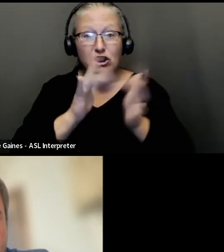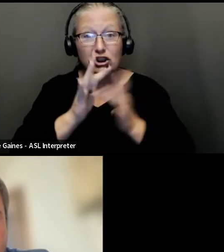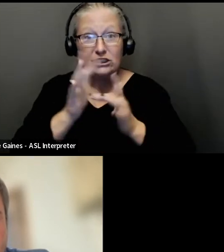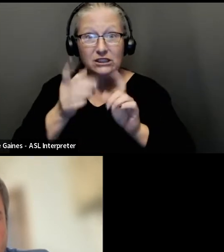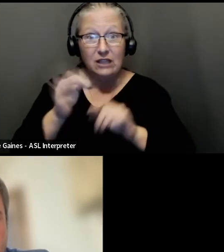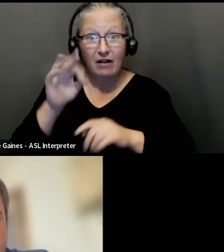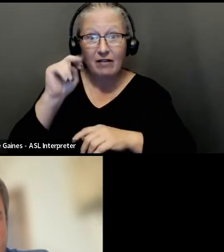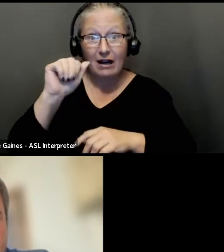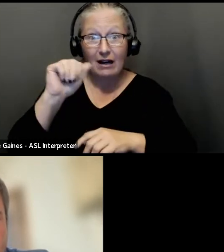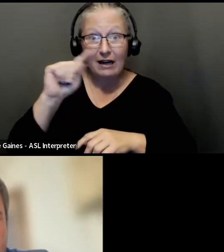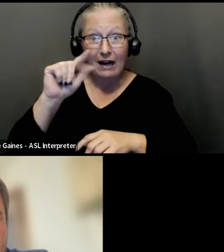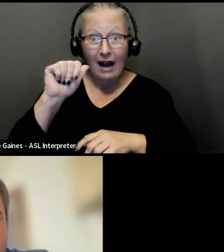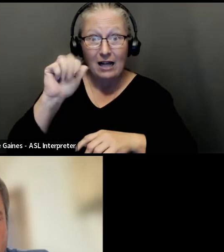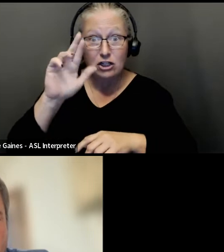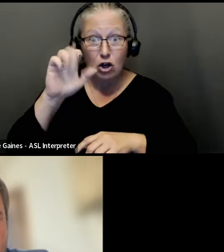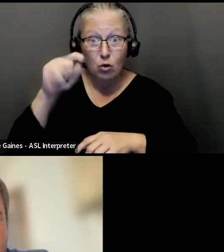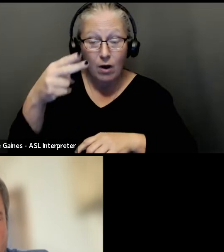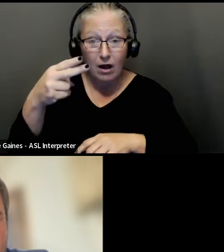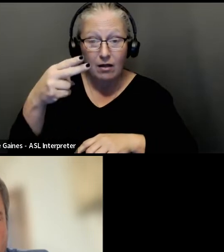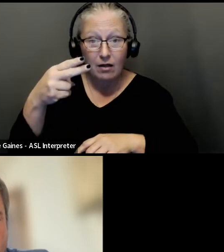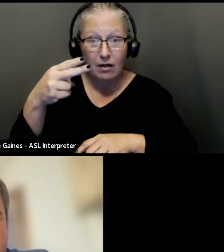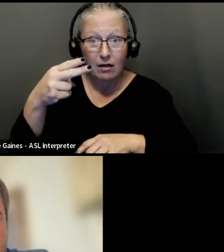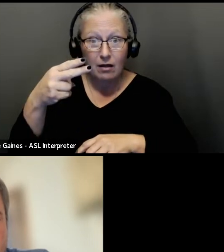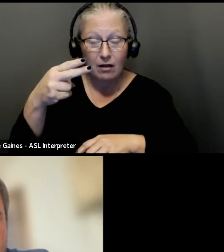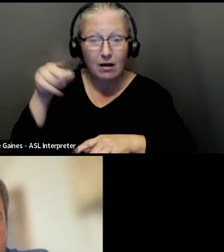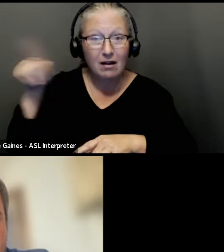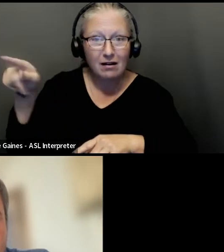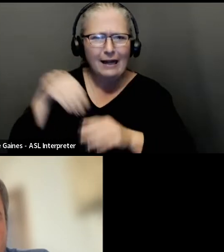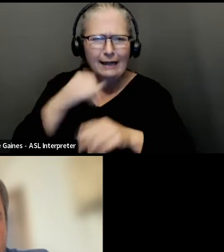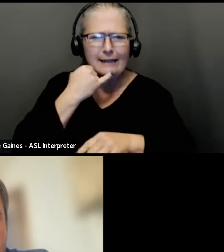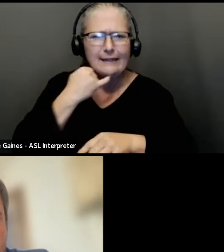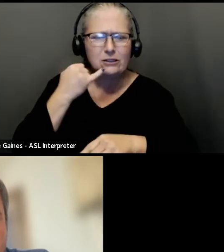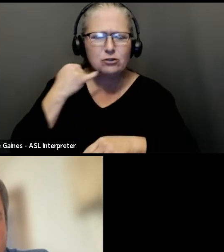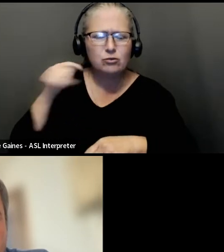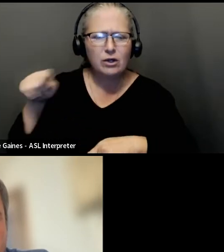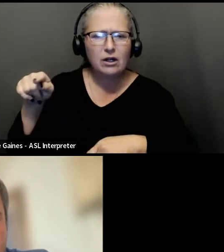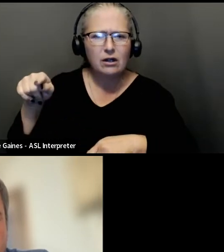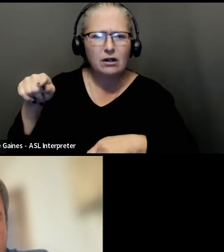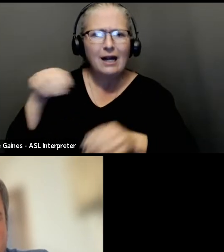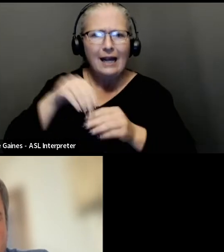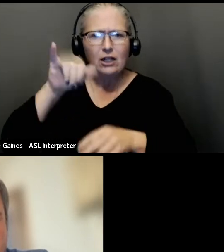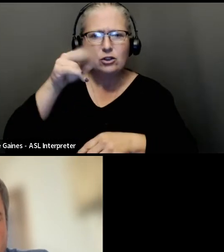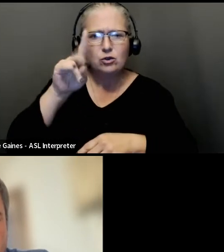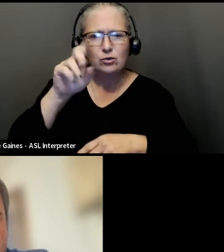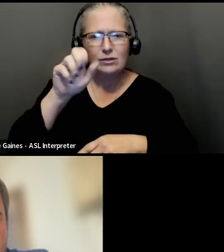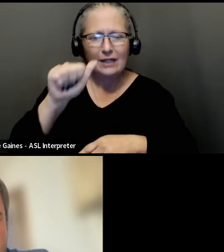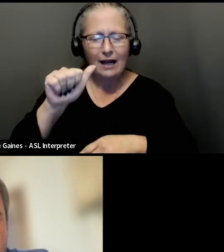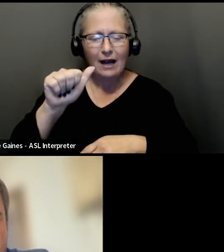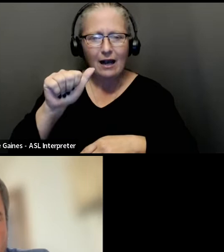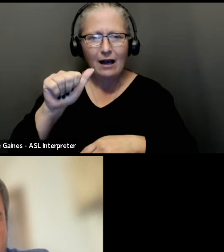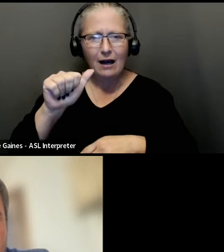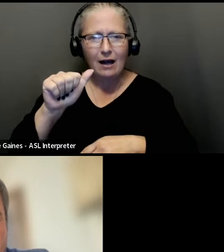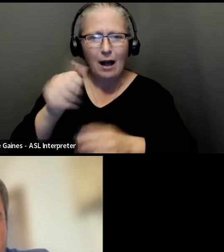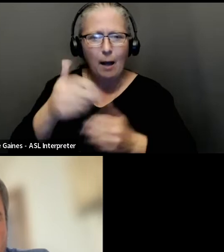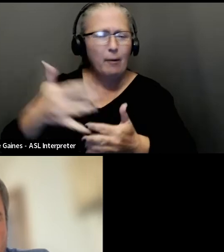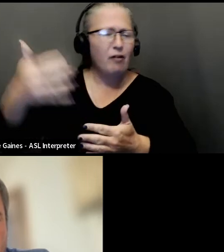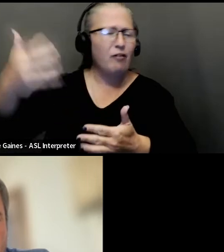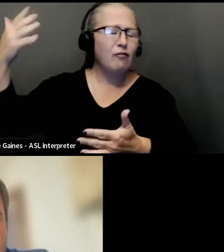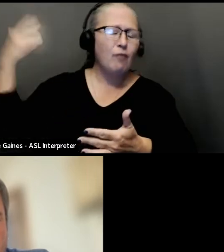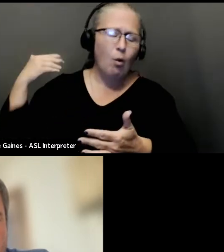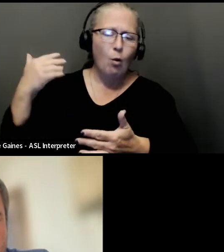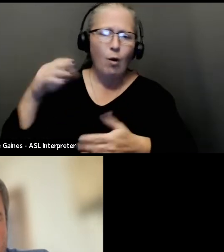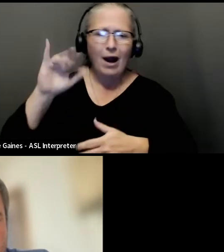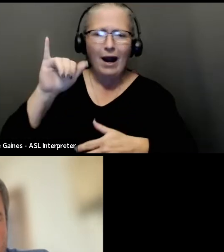Nazareth is in the Galilee. It's in Israel. It's in Judea. That was way before